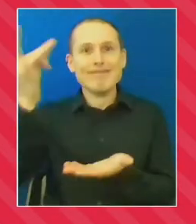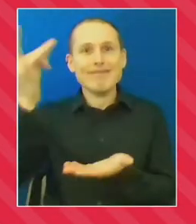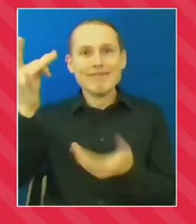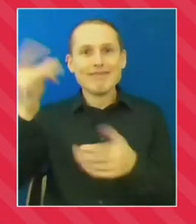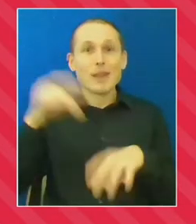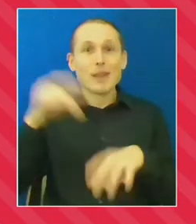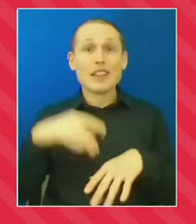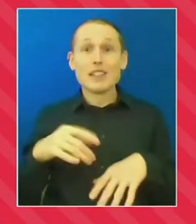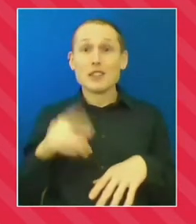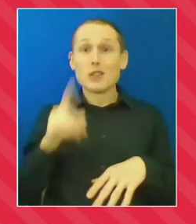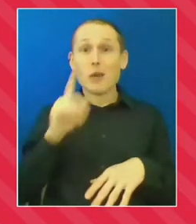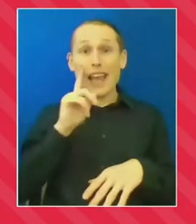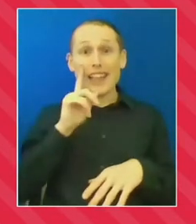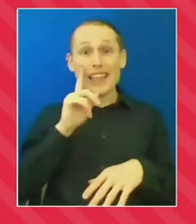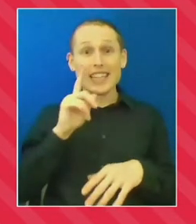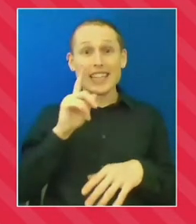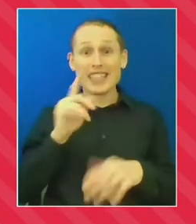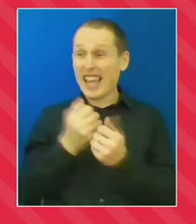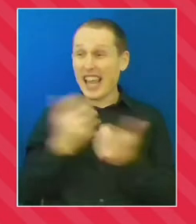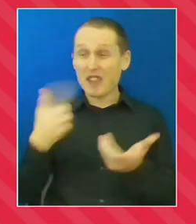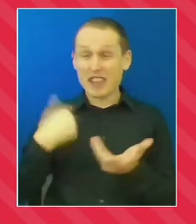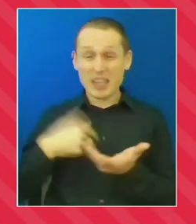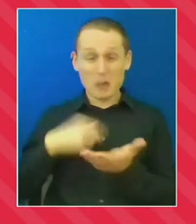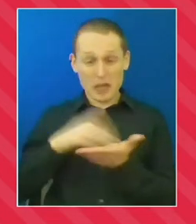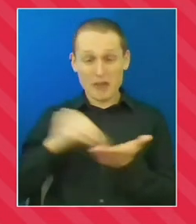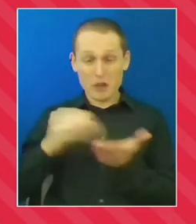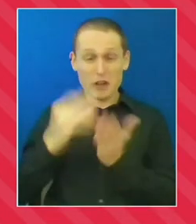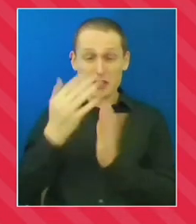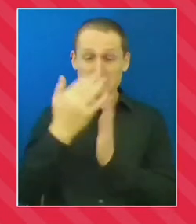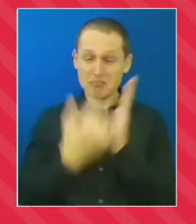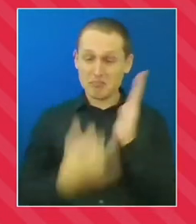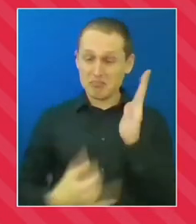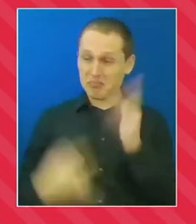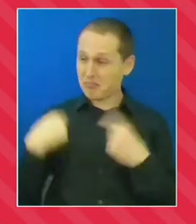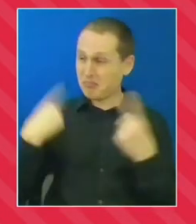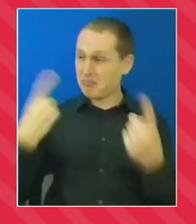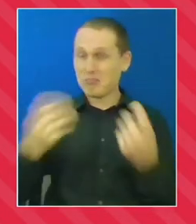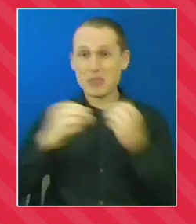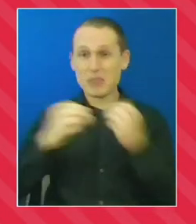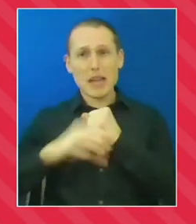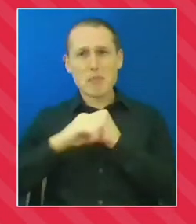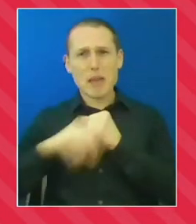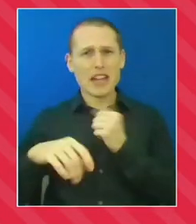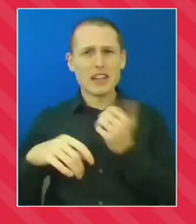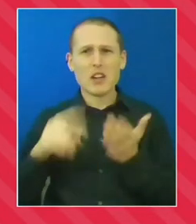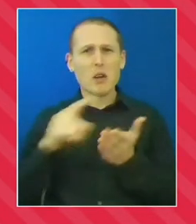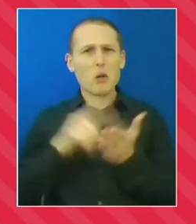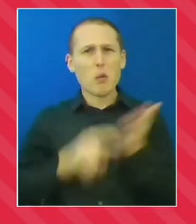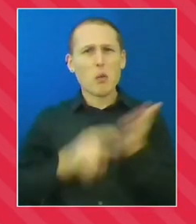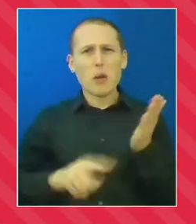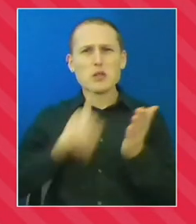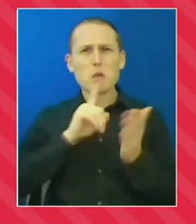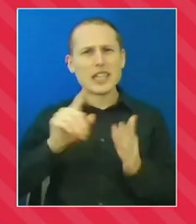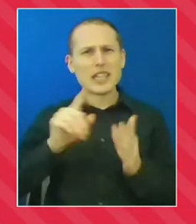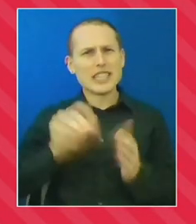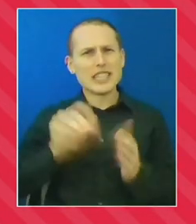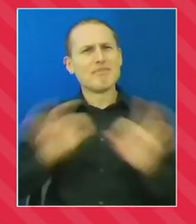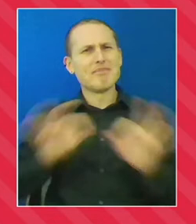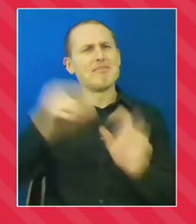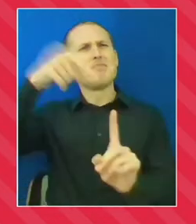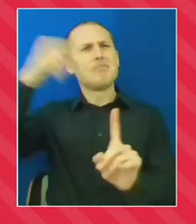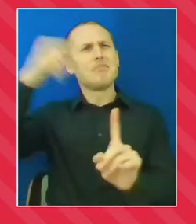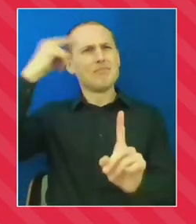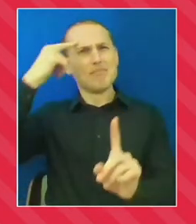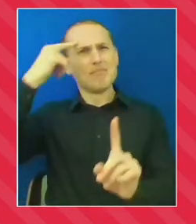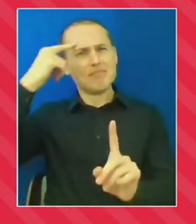the things we've learned together through this campaign, what really stands out to you? Oh, I mean, I think emphasizing